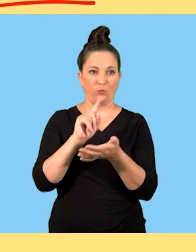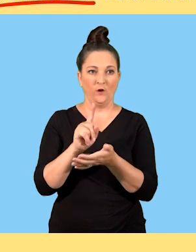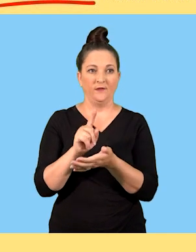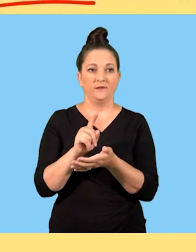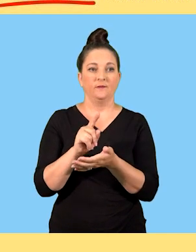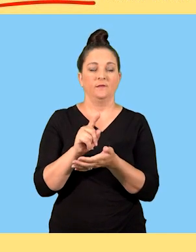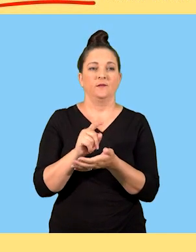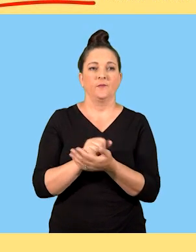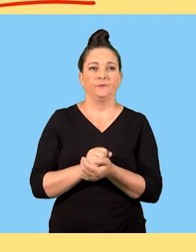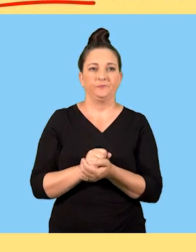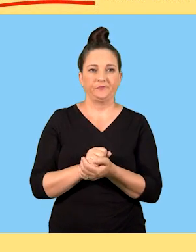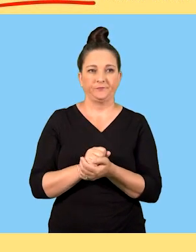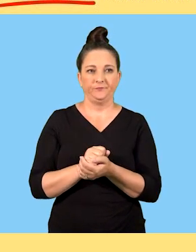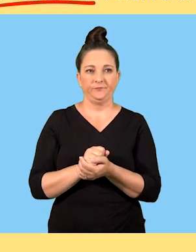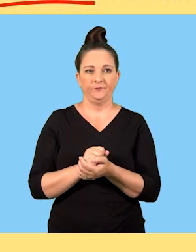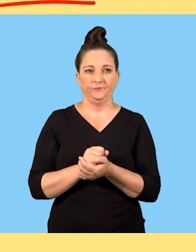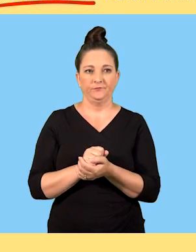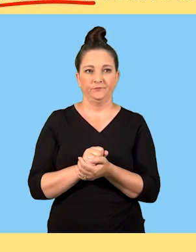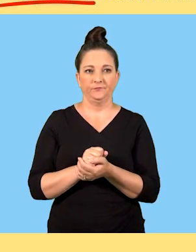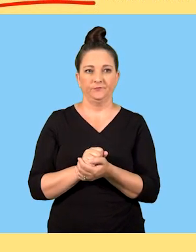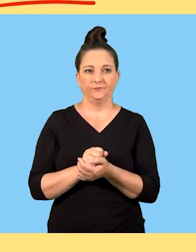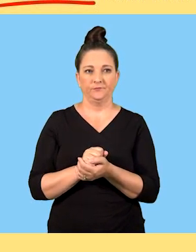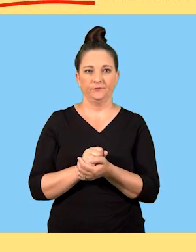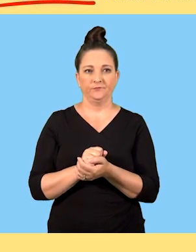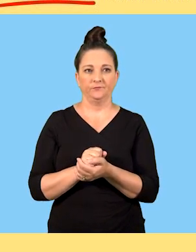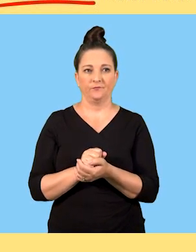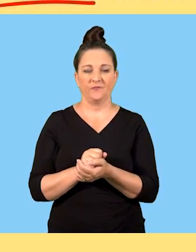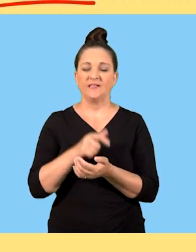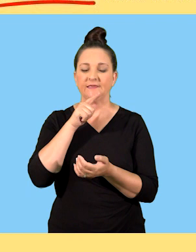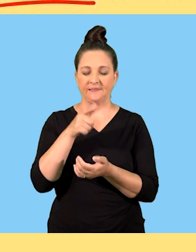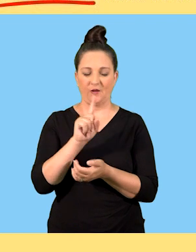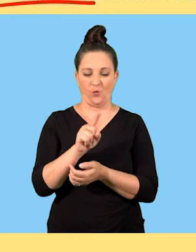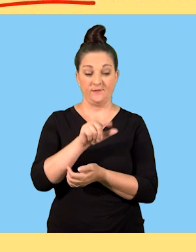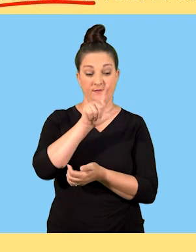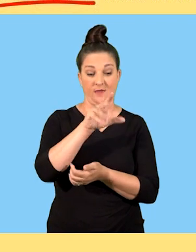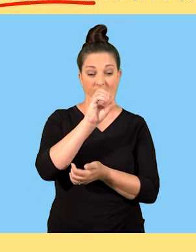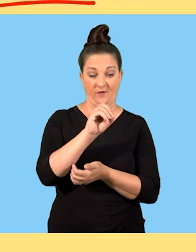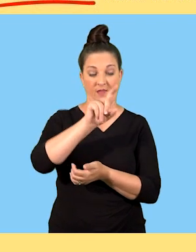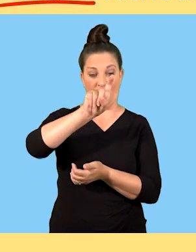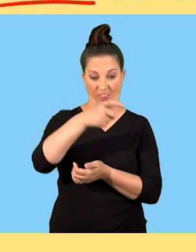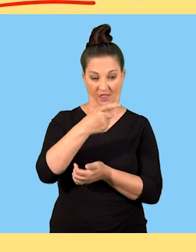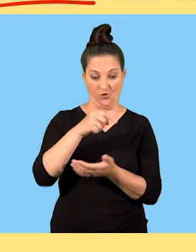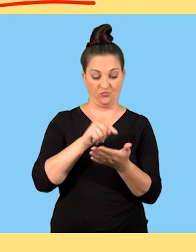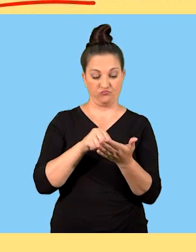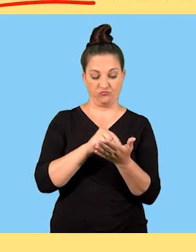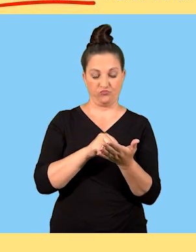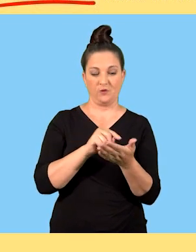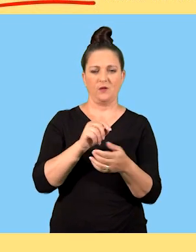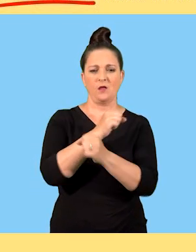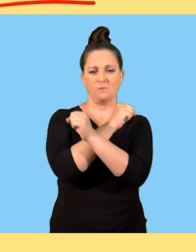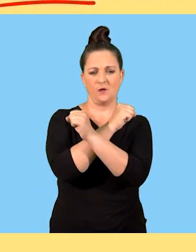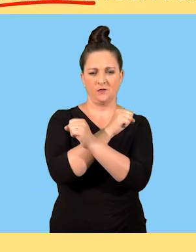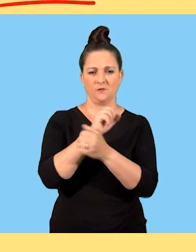calculation is going to be, if you punch in your calculator, you are saying 70,000 multiplied